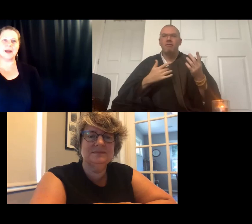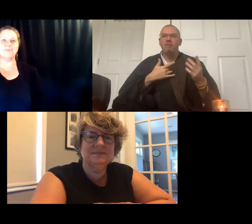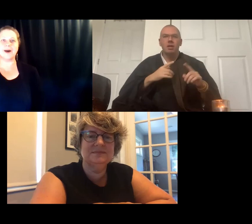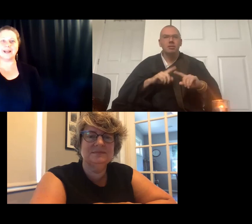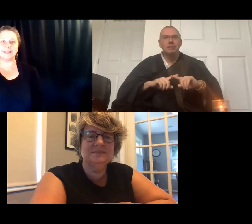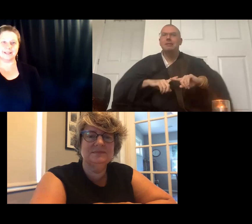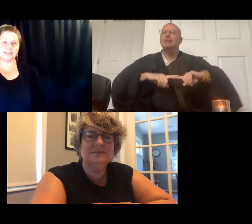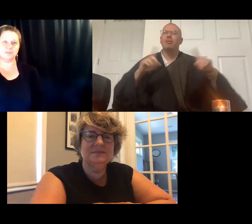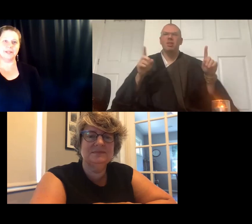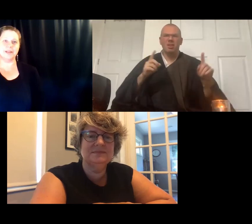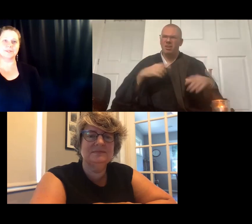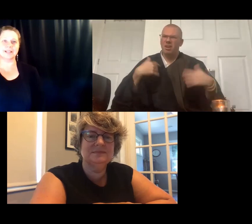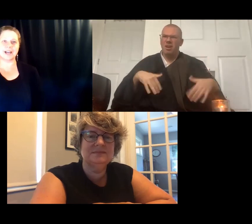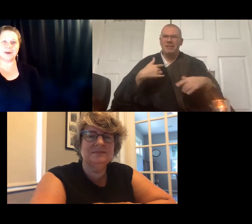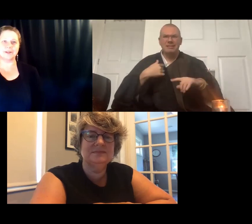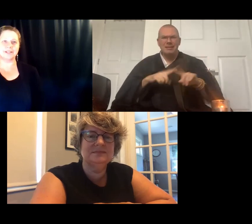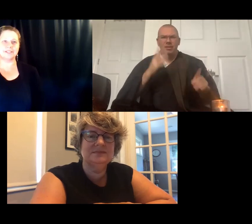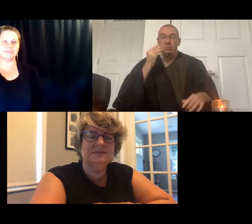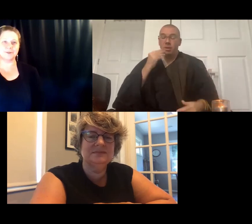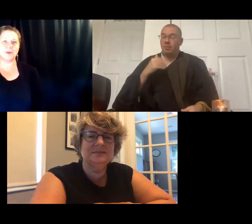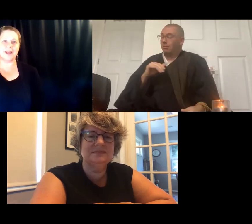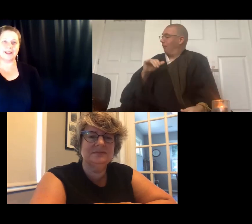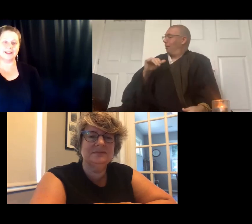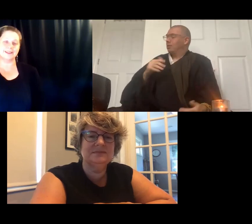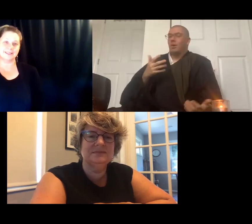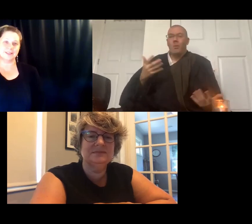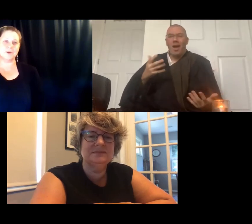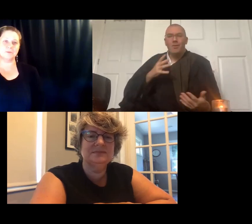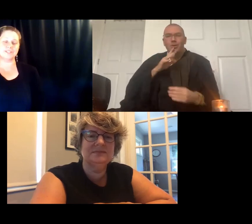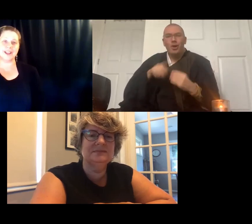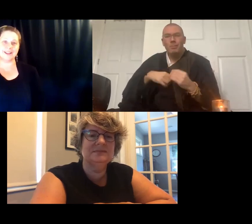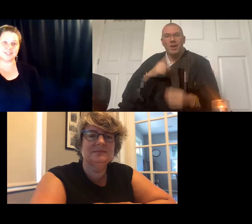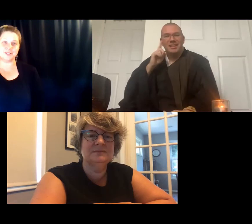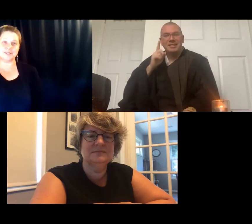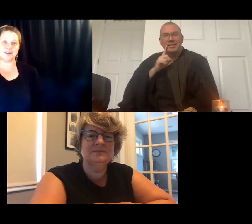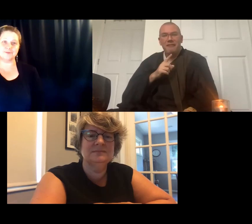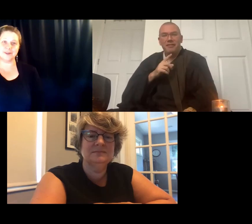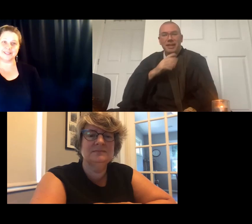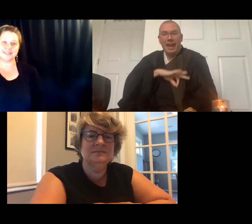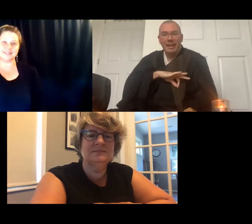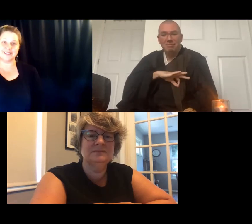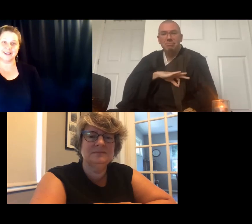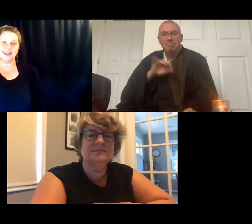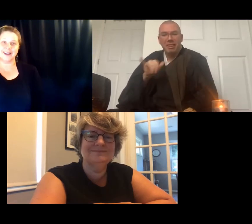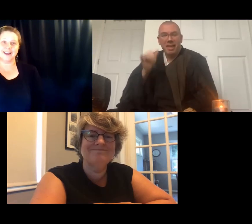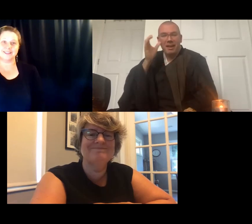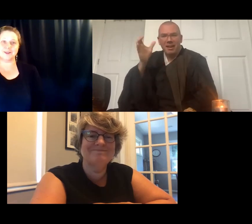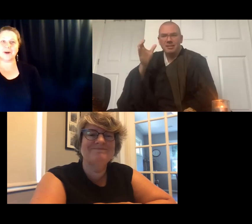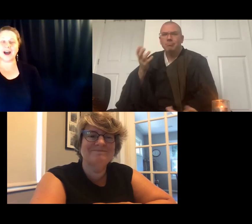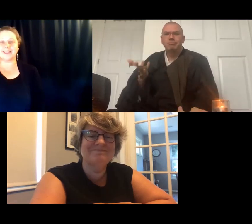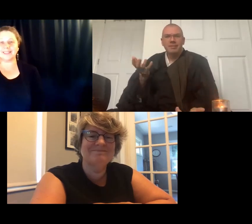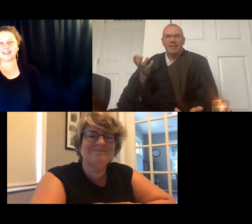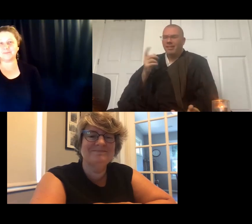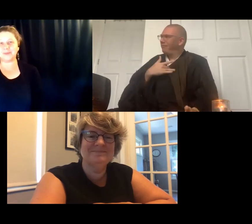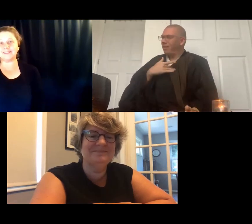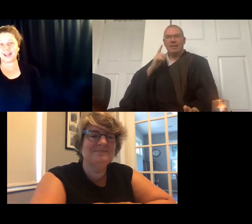in my body to be able to come out in a different way than when we chanted using our voice. So